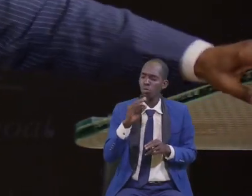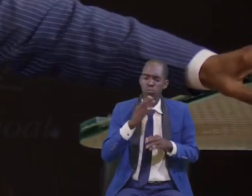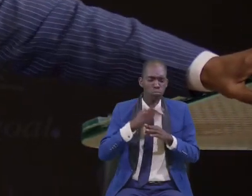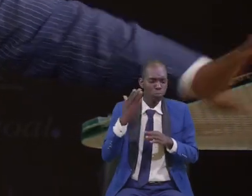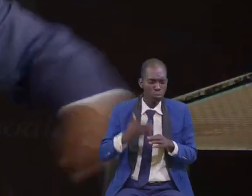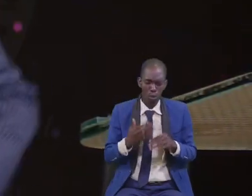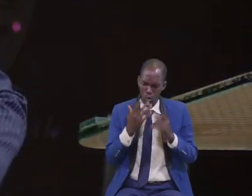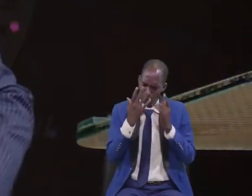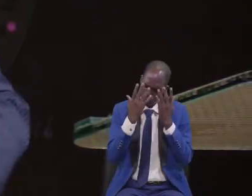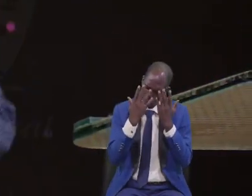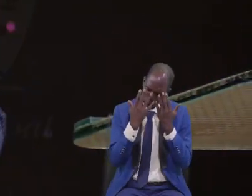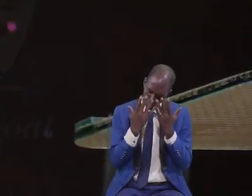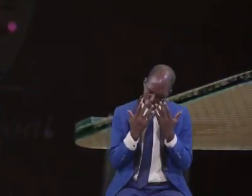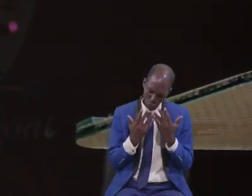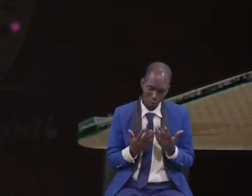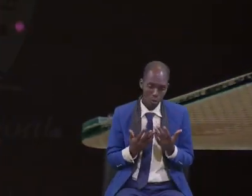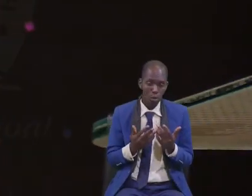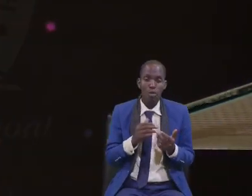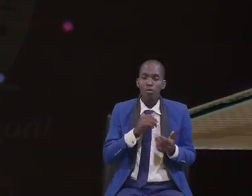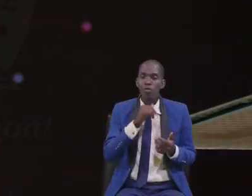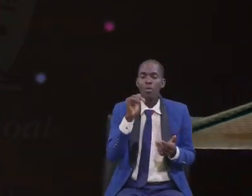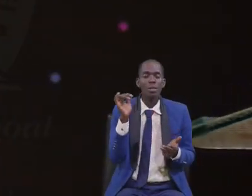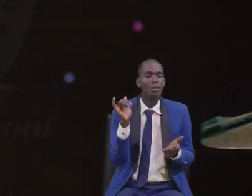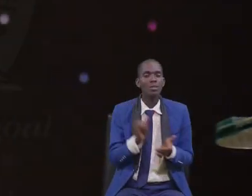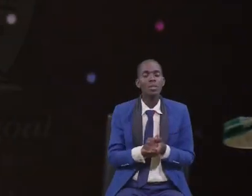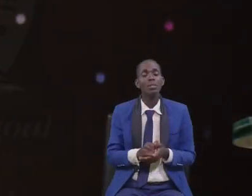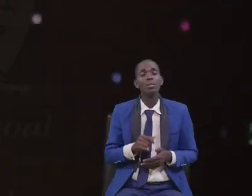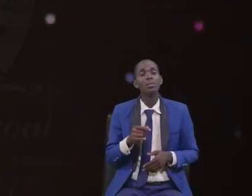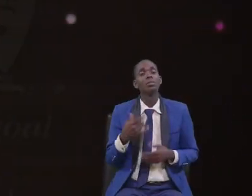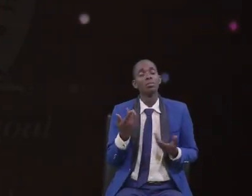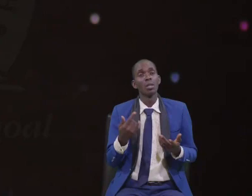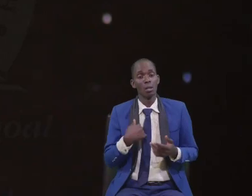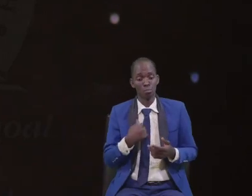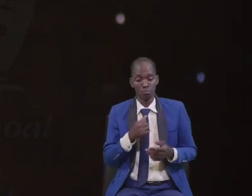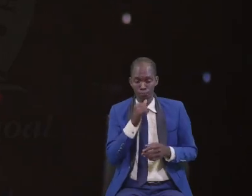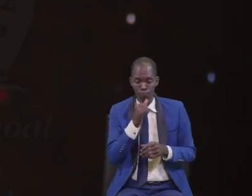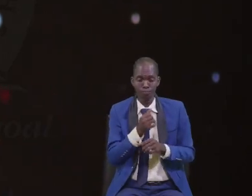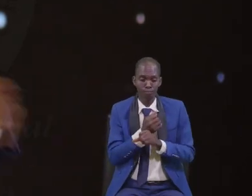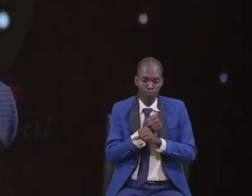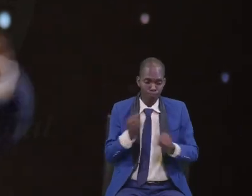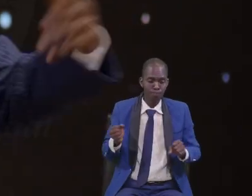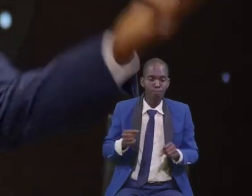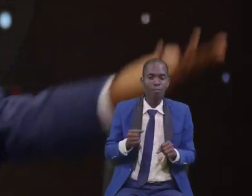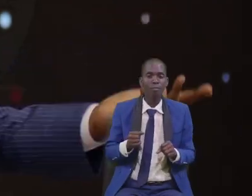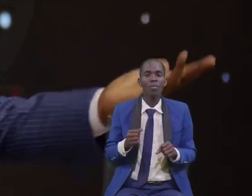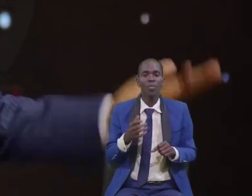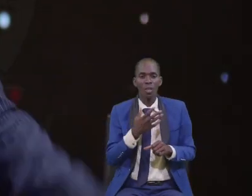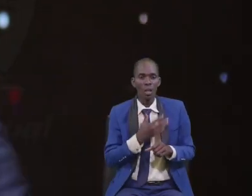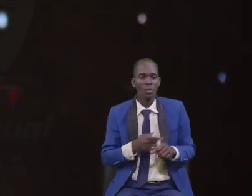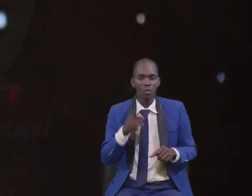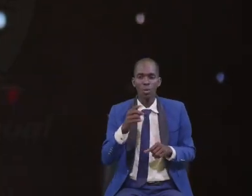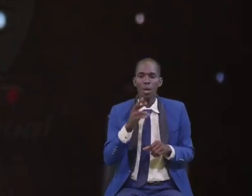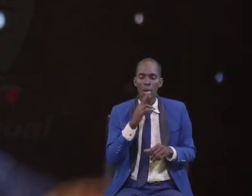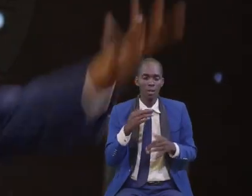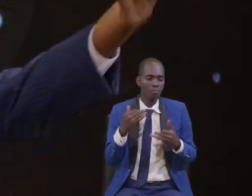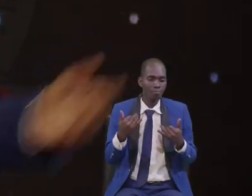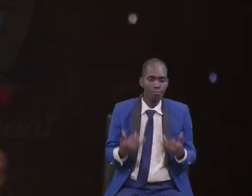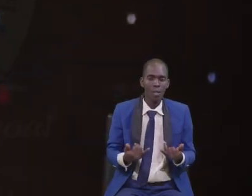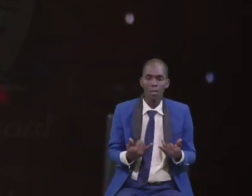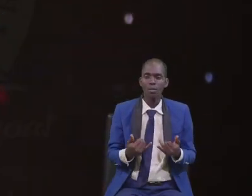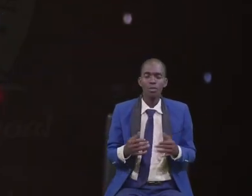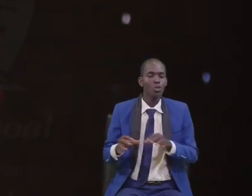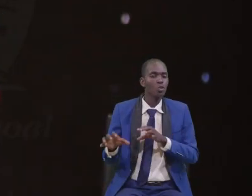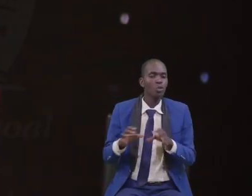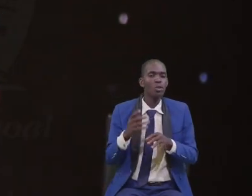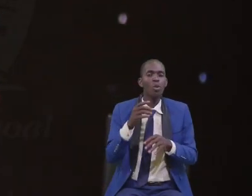that thing. It's not that, you know, that you say you are saved and you are, you know, relating what you used to